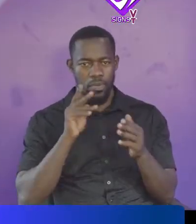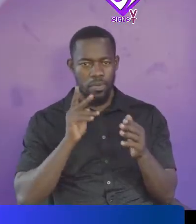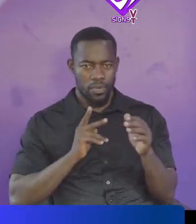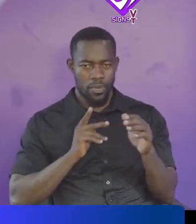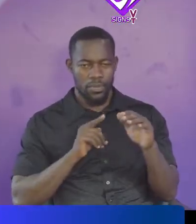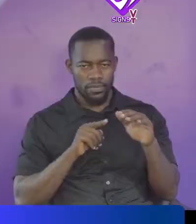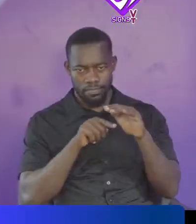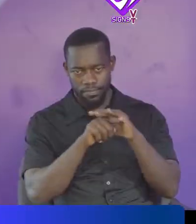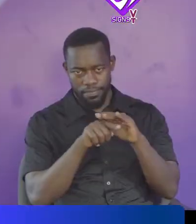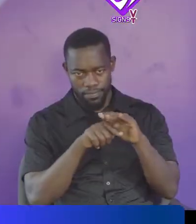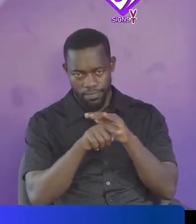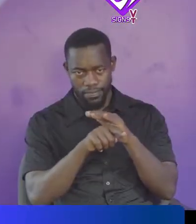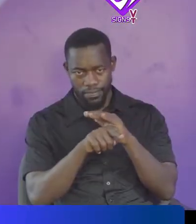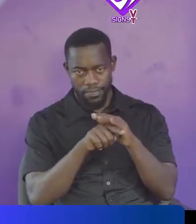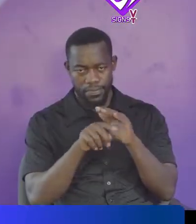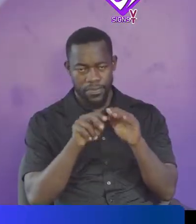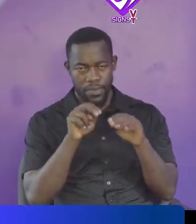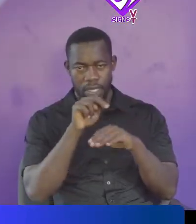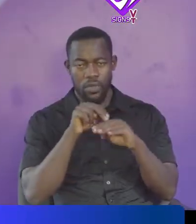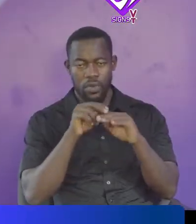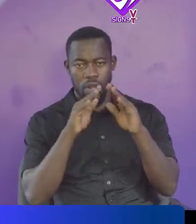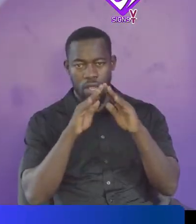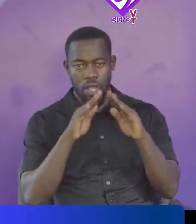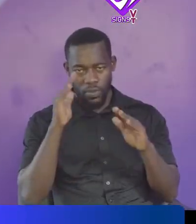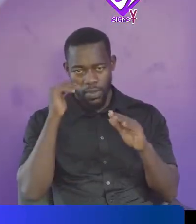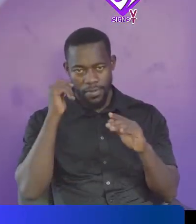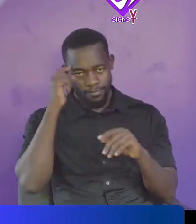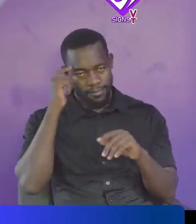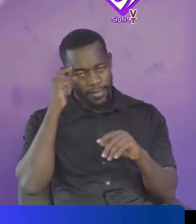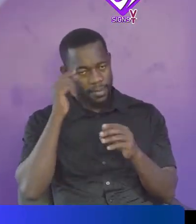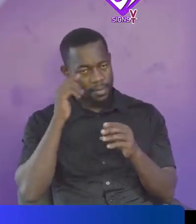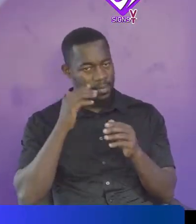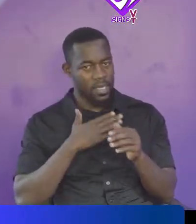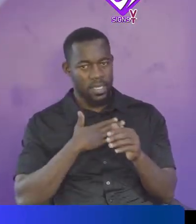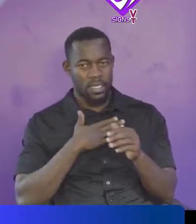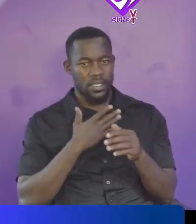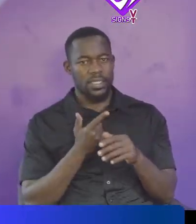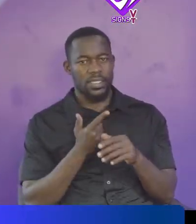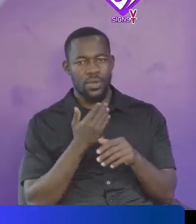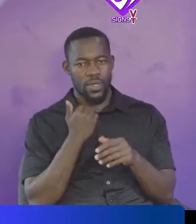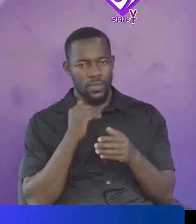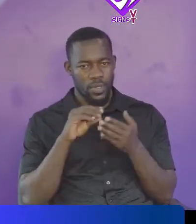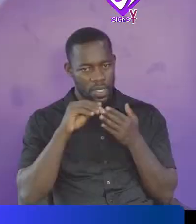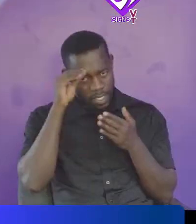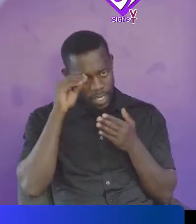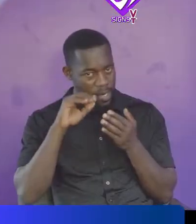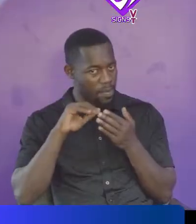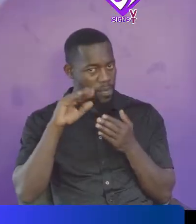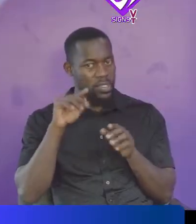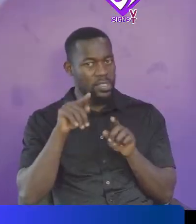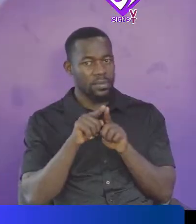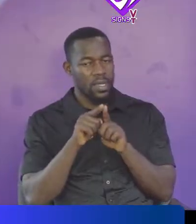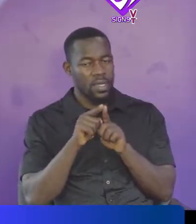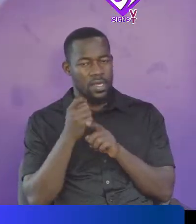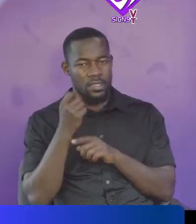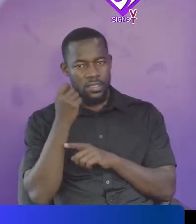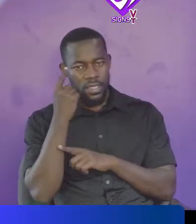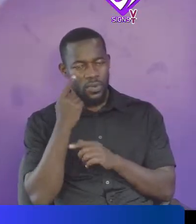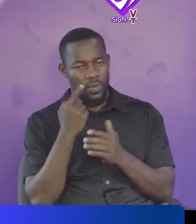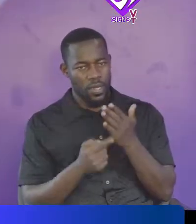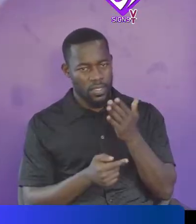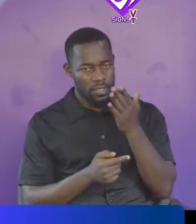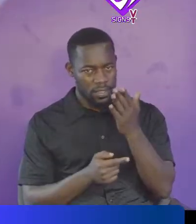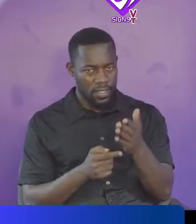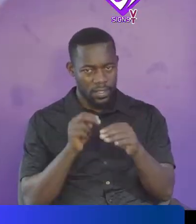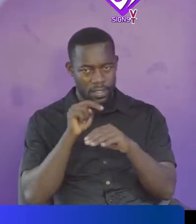my mind is overblown right now with enthusiasm and getting to understand what is really at the National